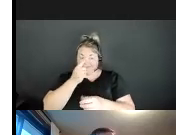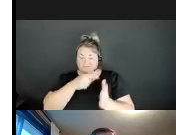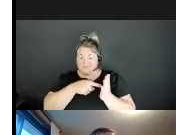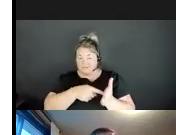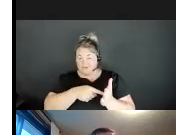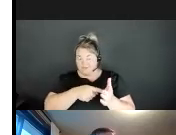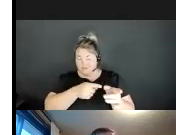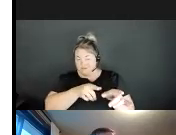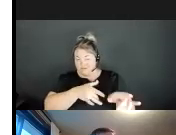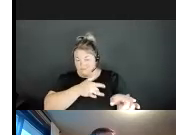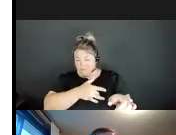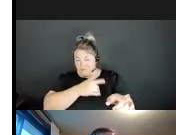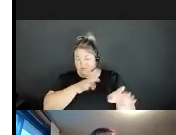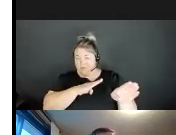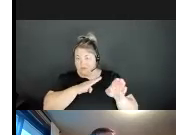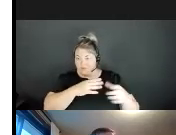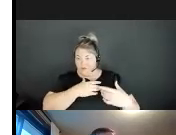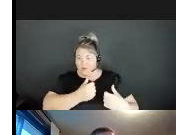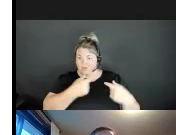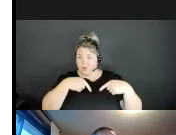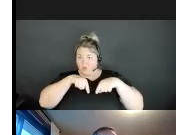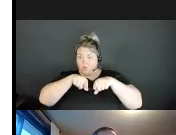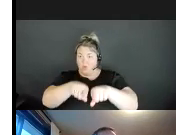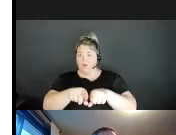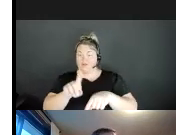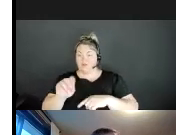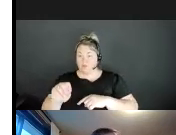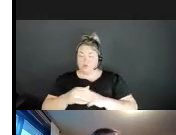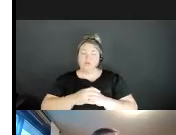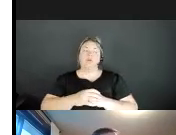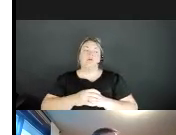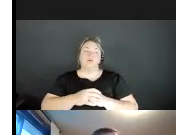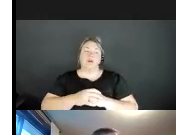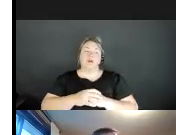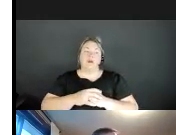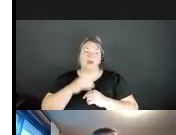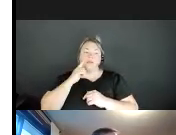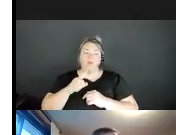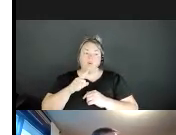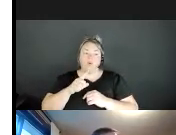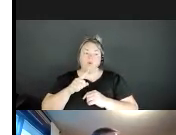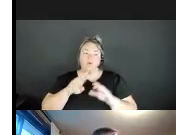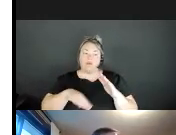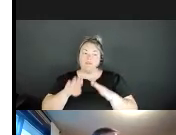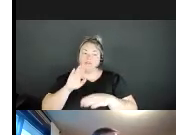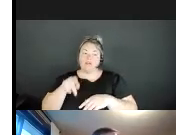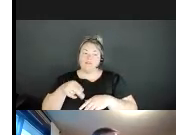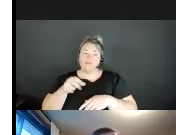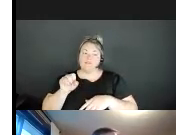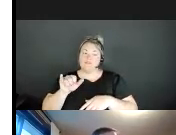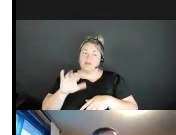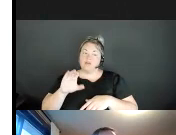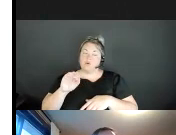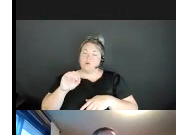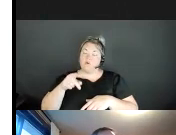and co-occurring disorders and the basics of psychopharmacology. And then personnel providing medical services, we want to make